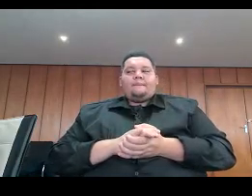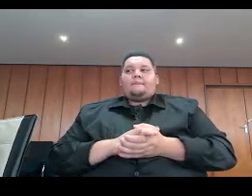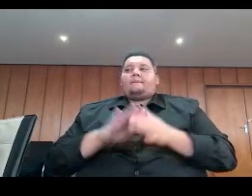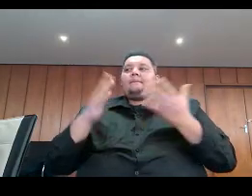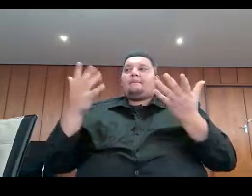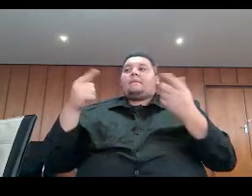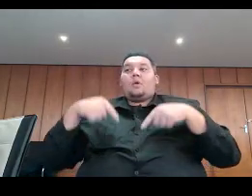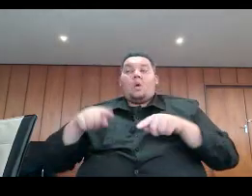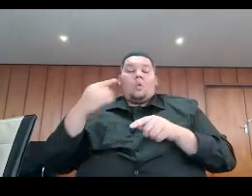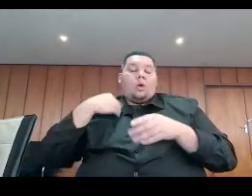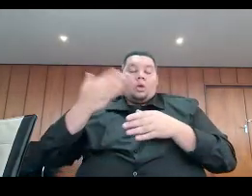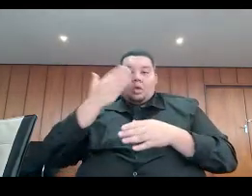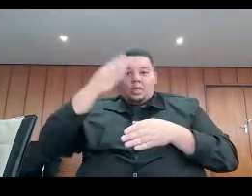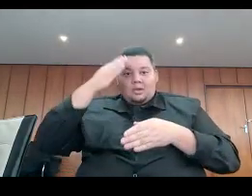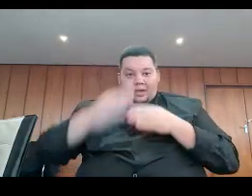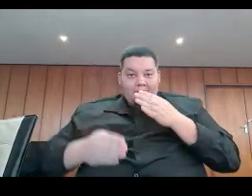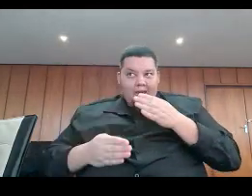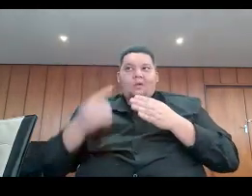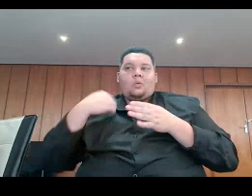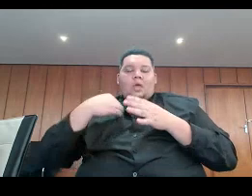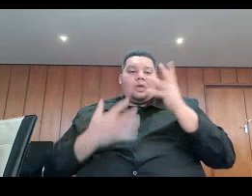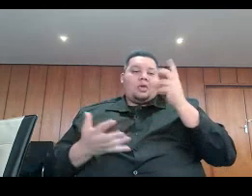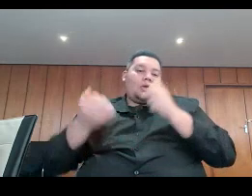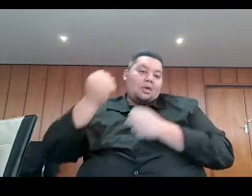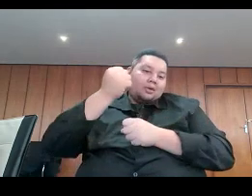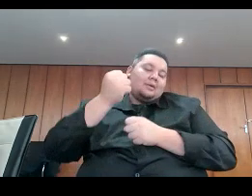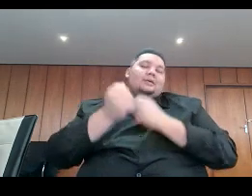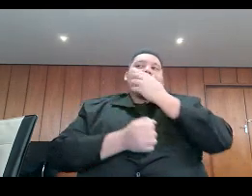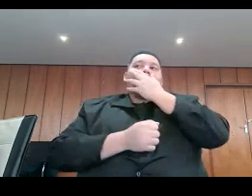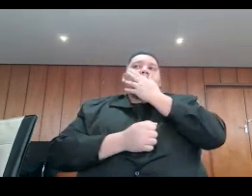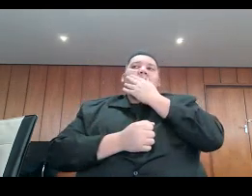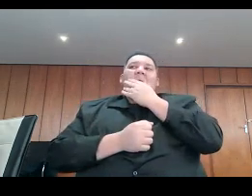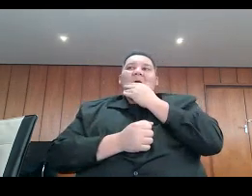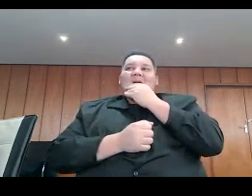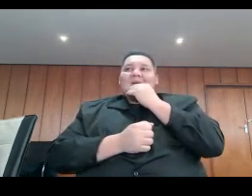And so as we end and we conclude, just maybe a